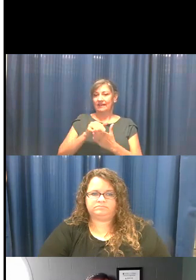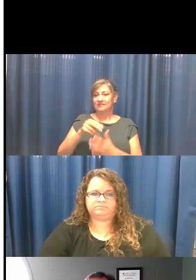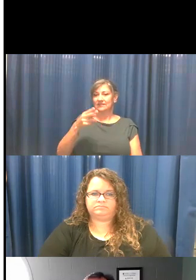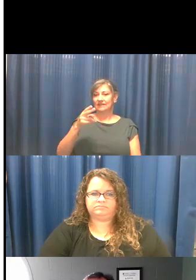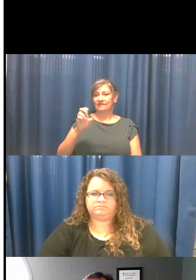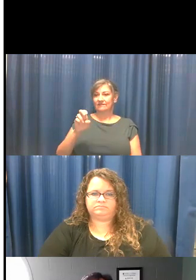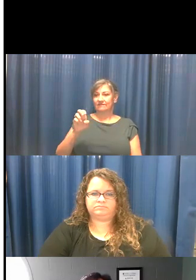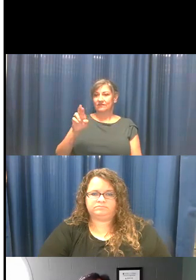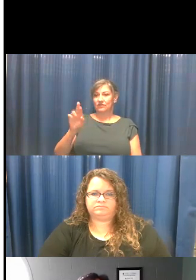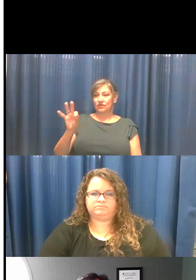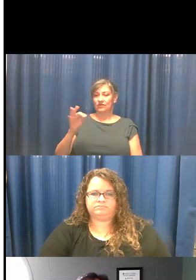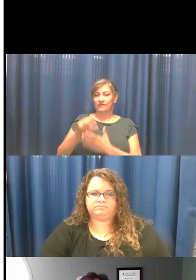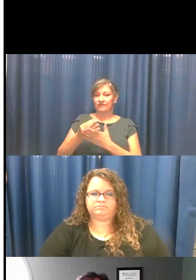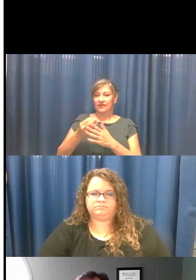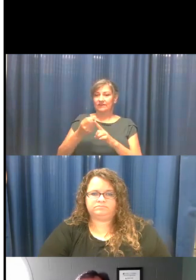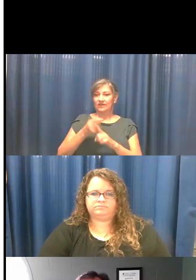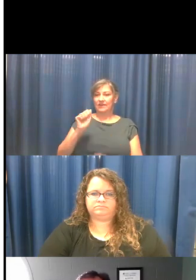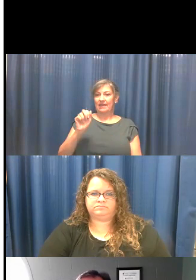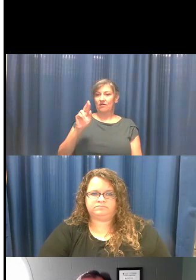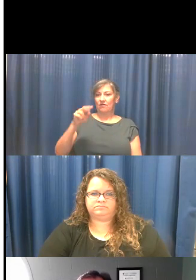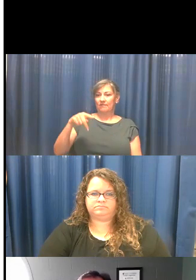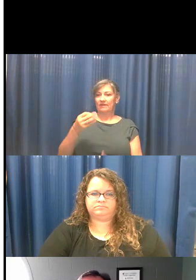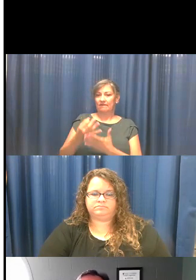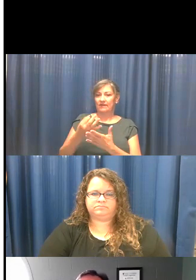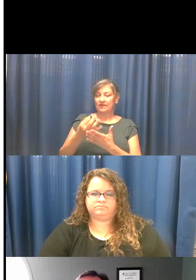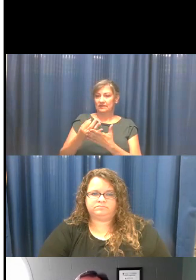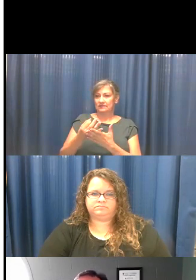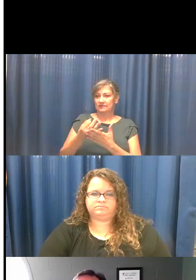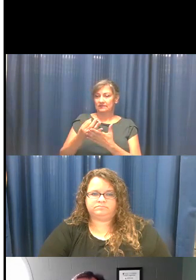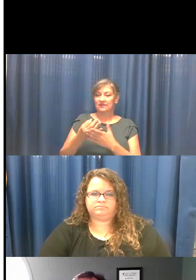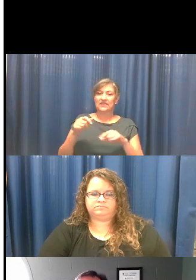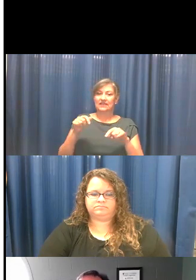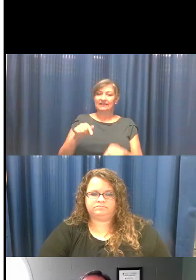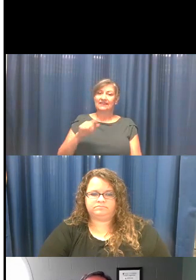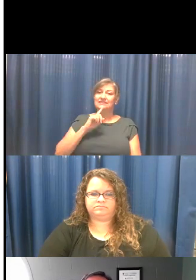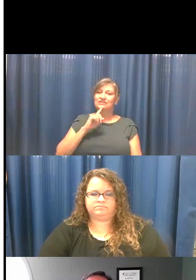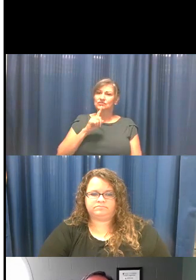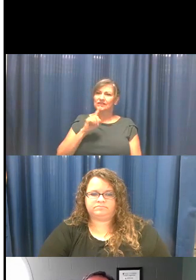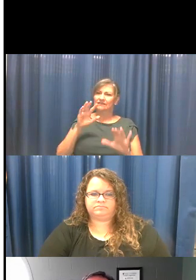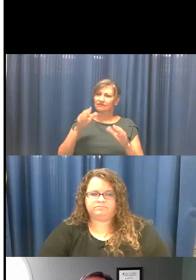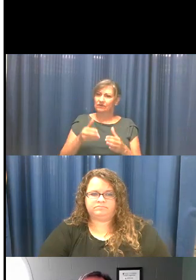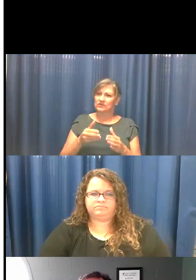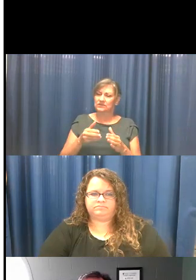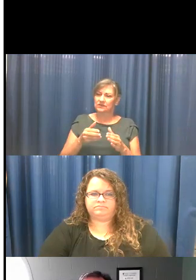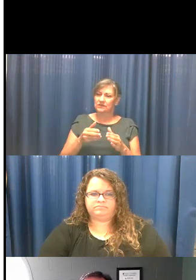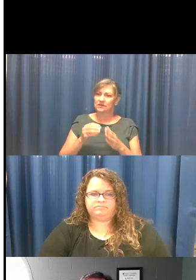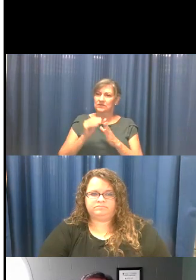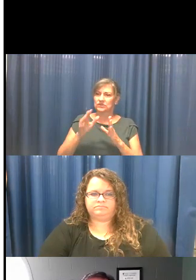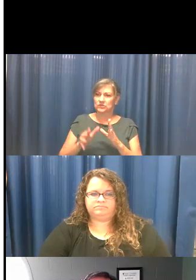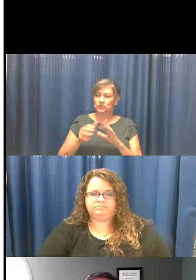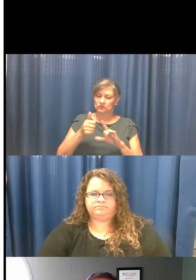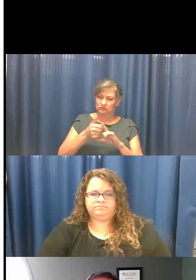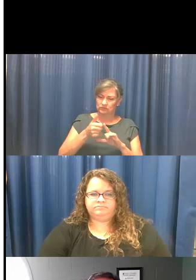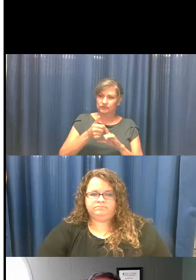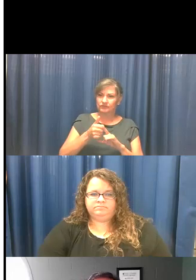funding from the ARP funding we received. And this is really focused on students